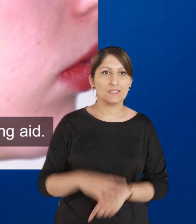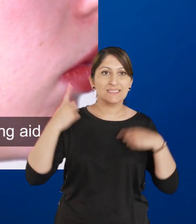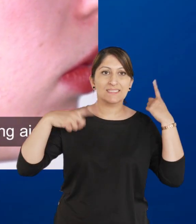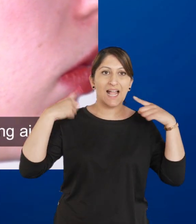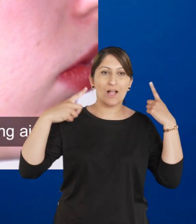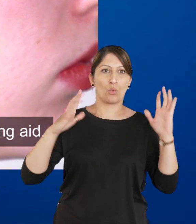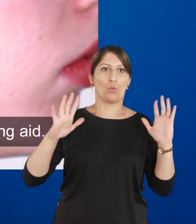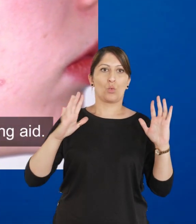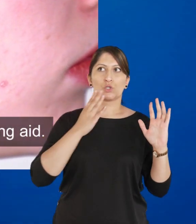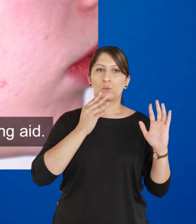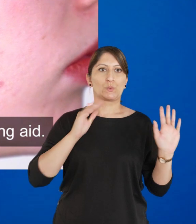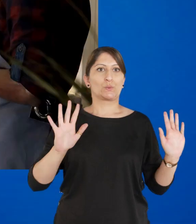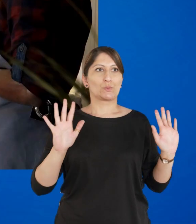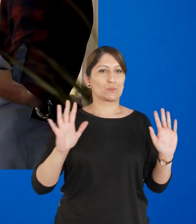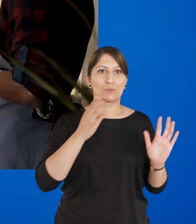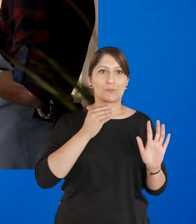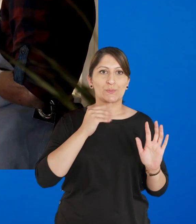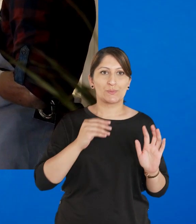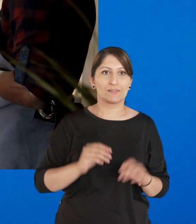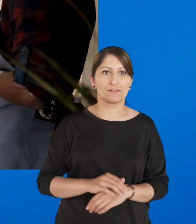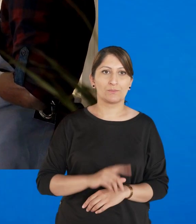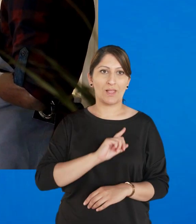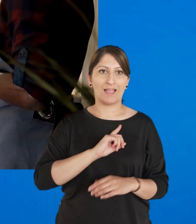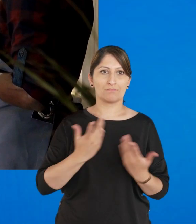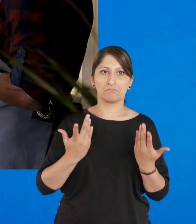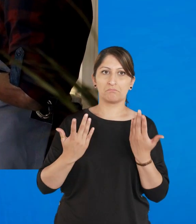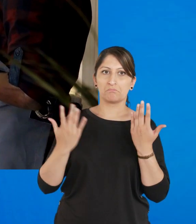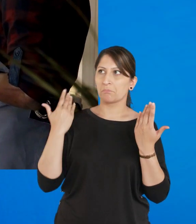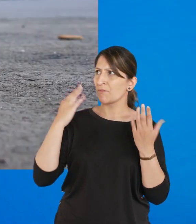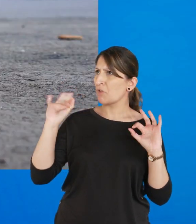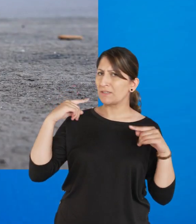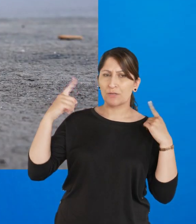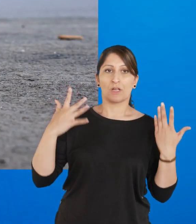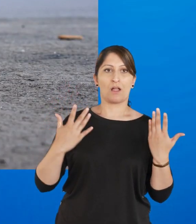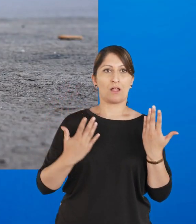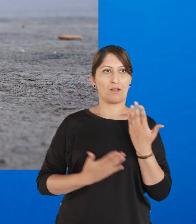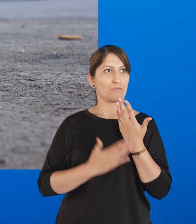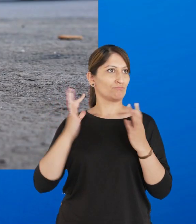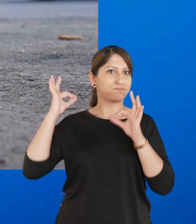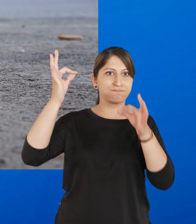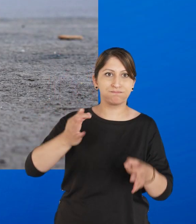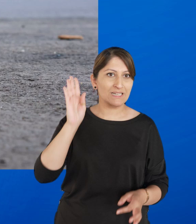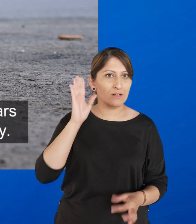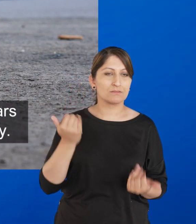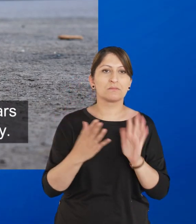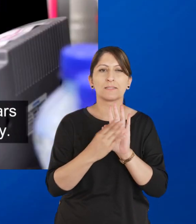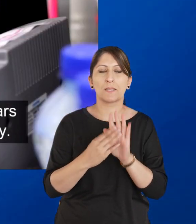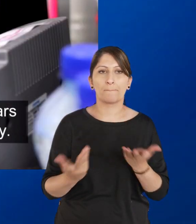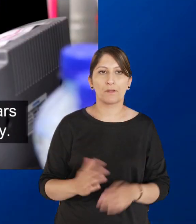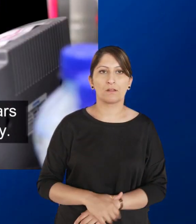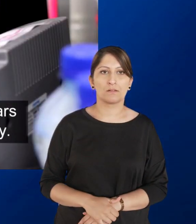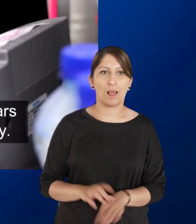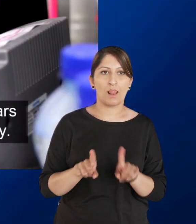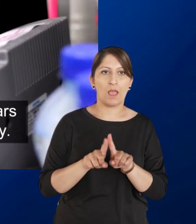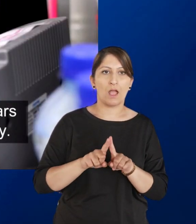sound of the hearing aid. Hearing aids allow you to hear sounds that you might not have heard for quite a long time. For example,